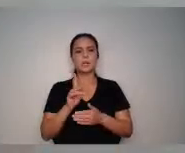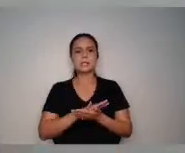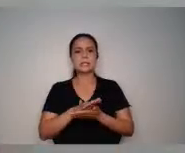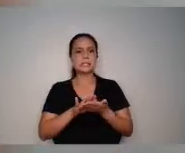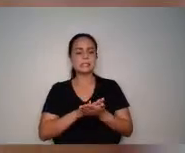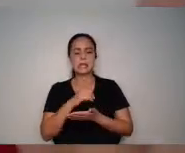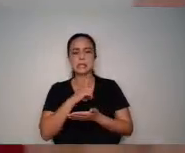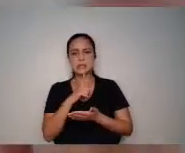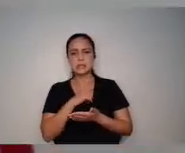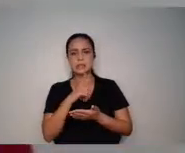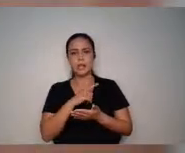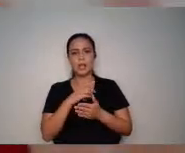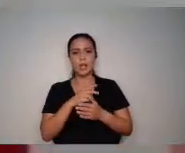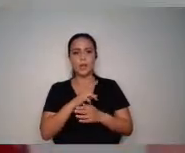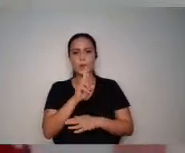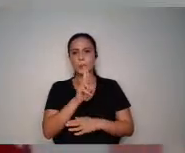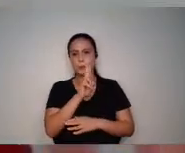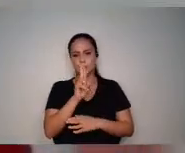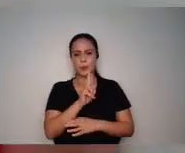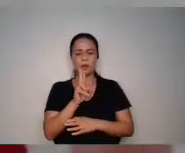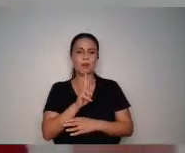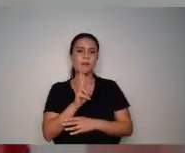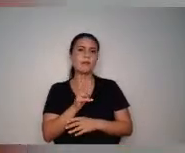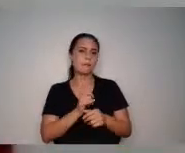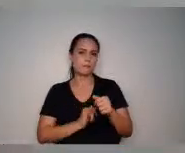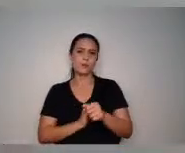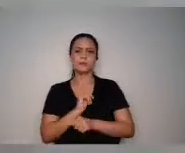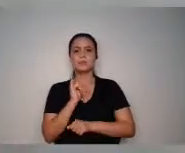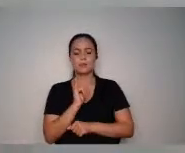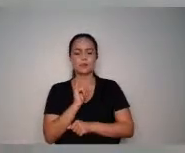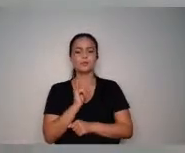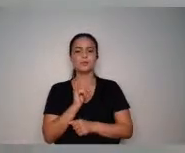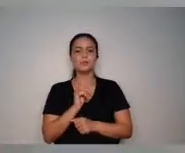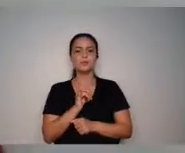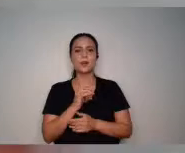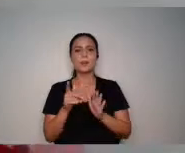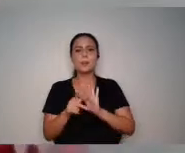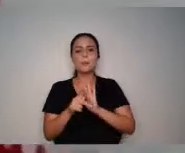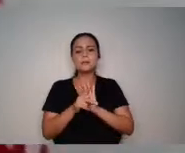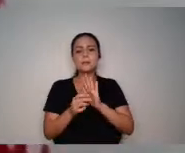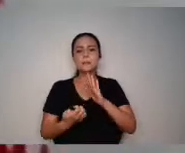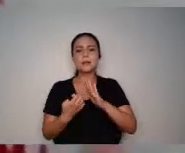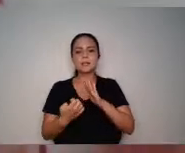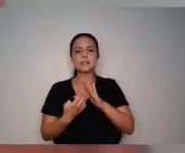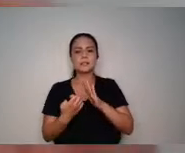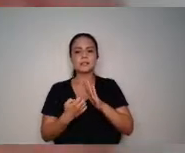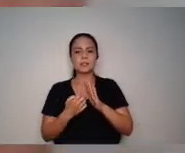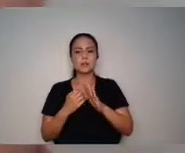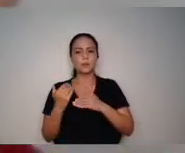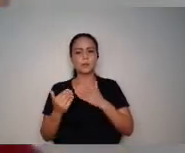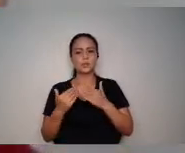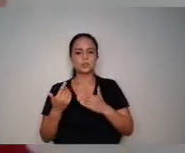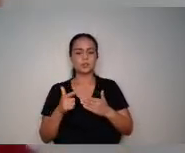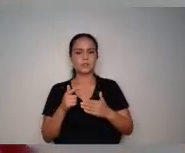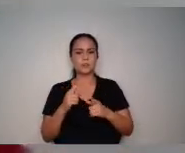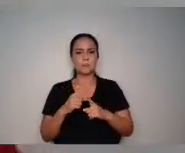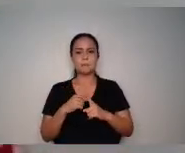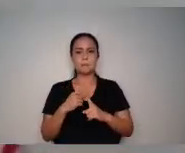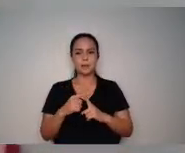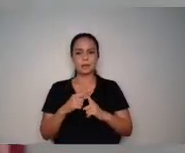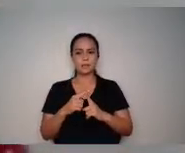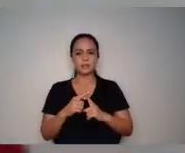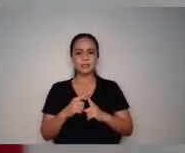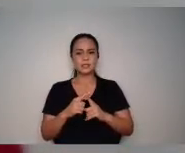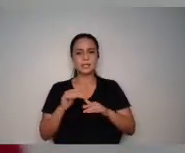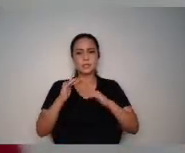death, and we will never have a big enough consumer market, and